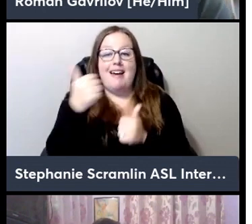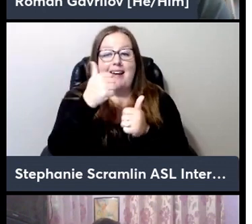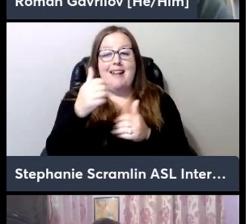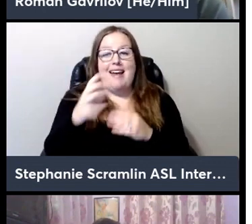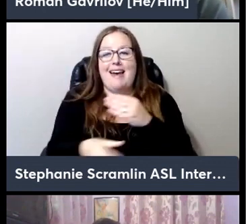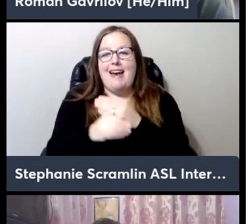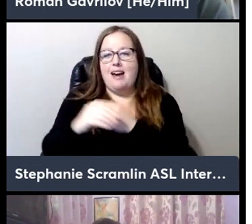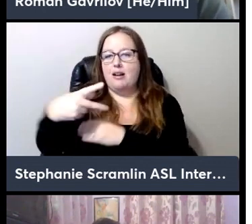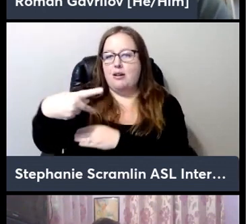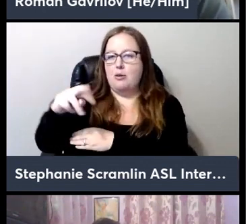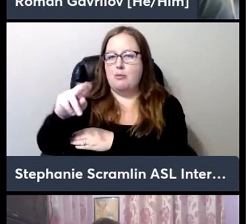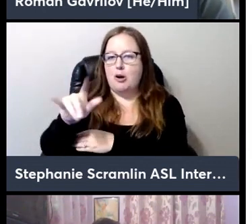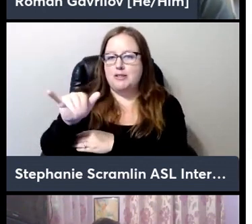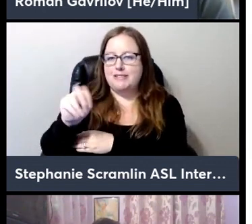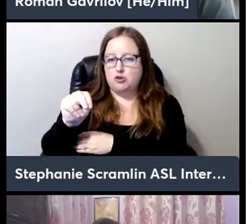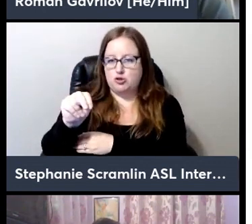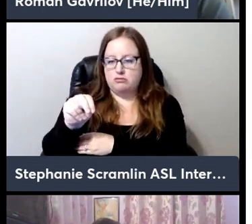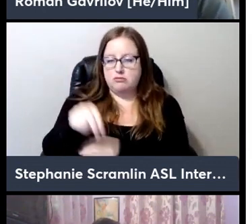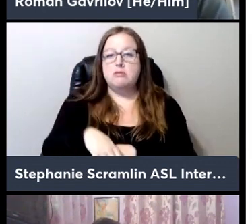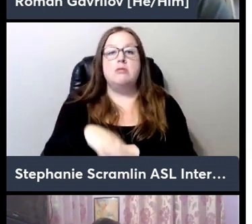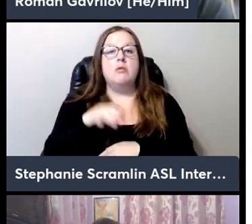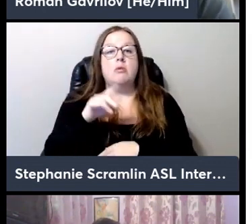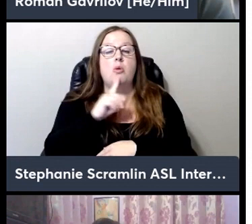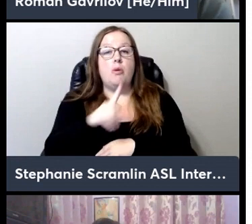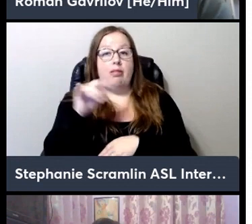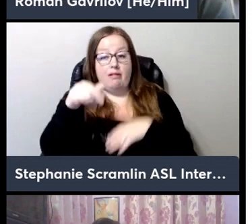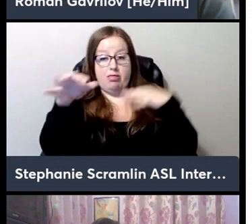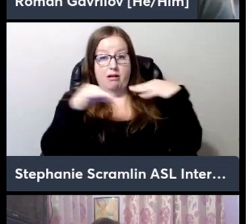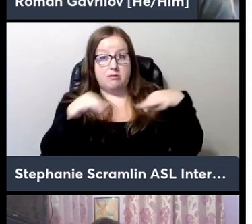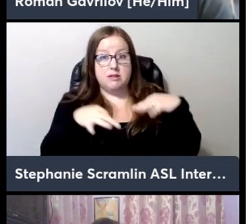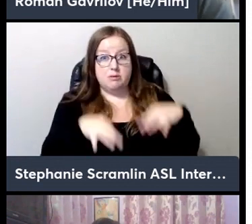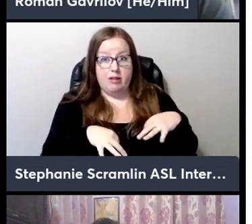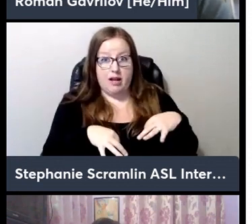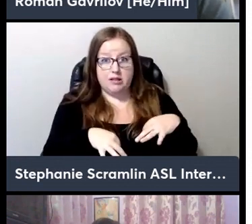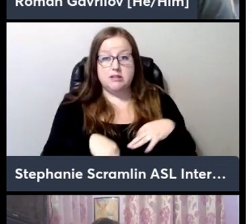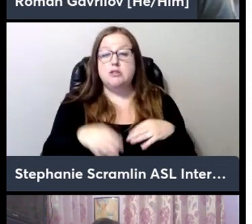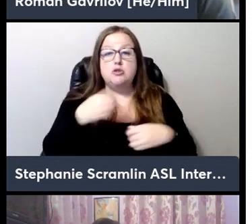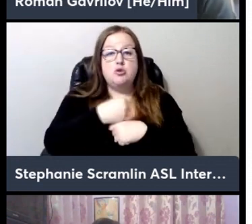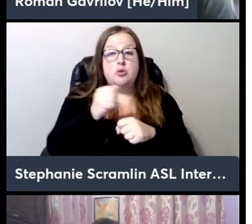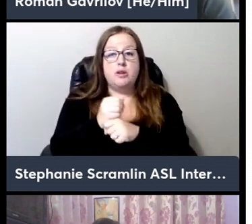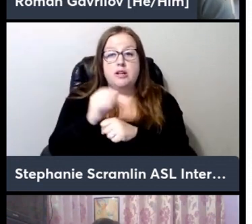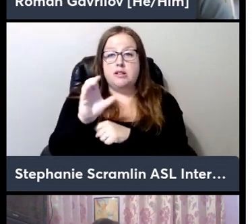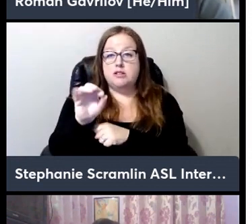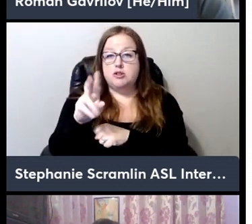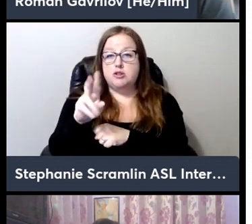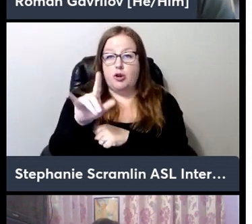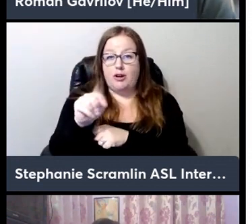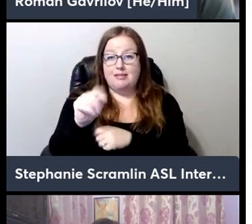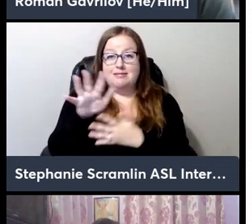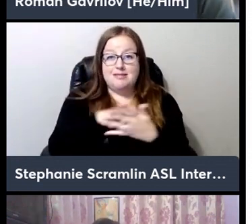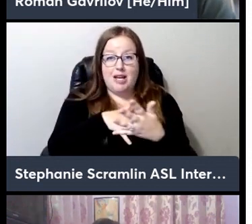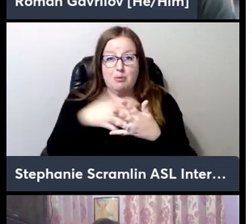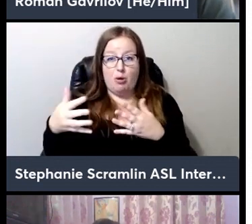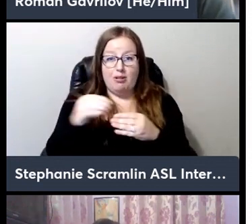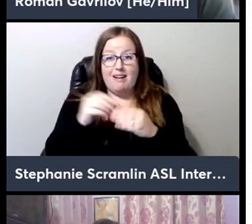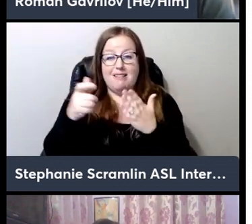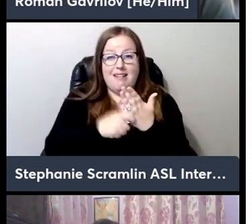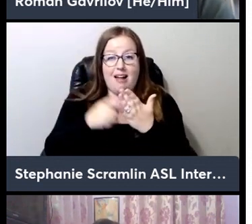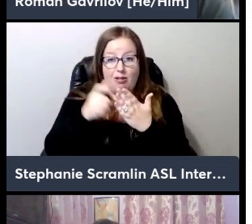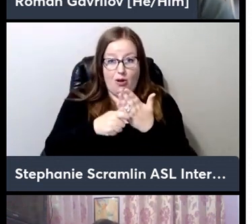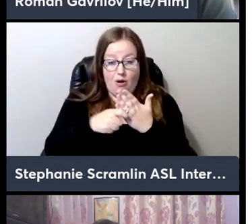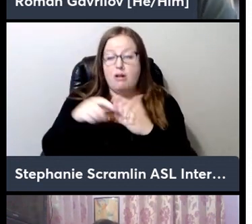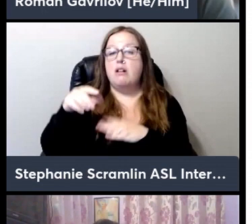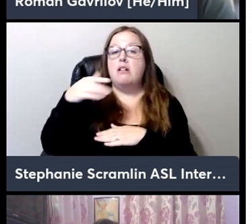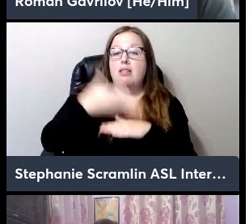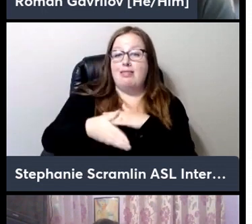that actually tells the ETL process is actually register a table in Glue catalog, register its schema, so